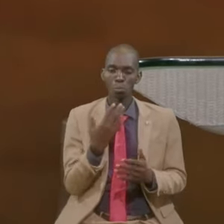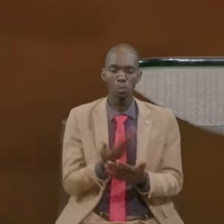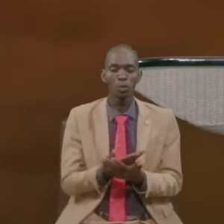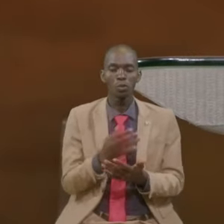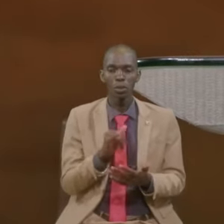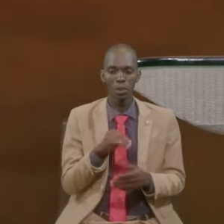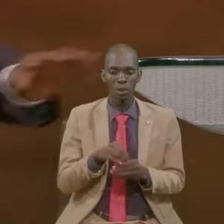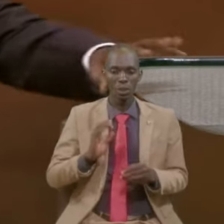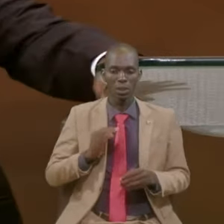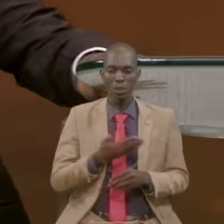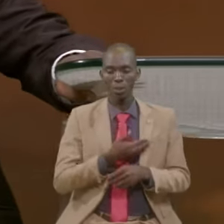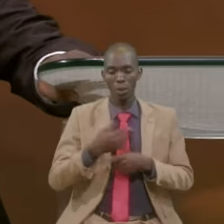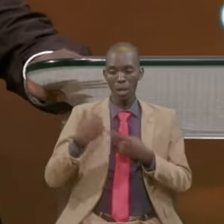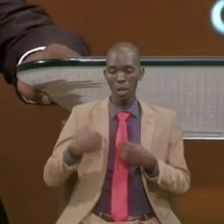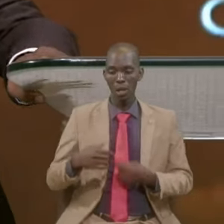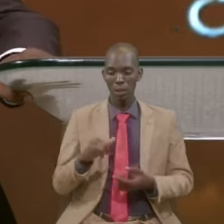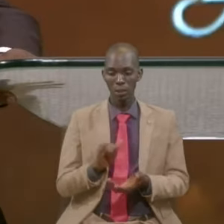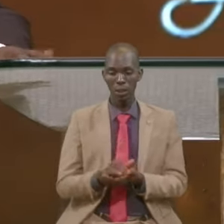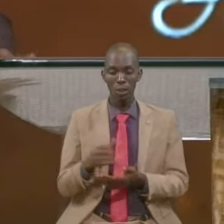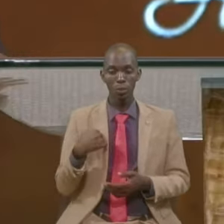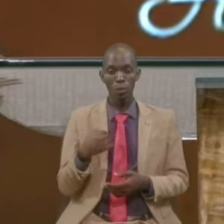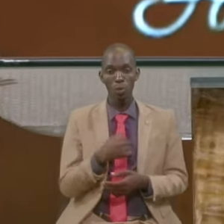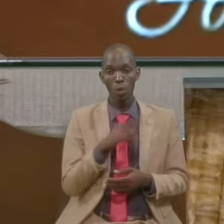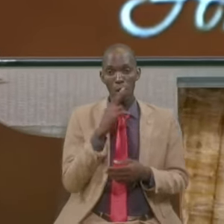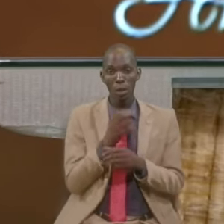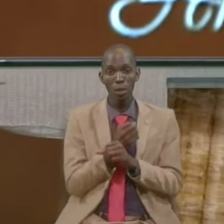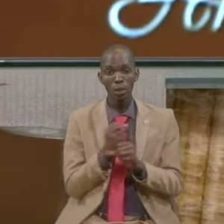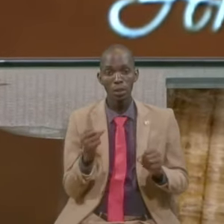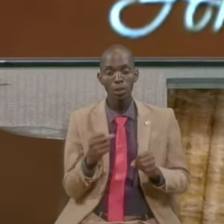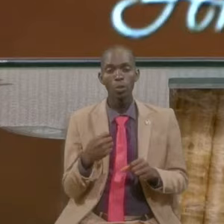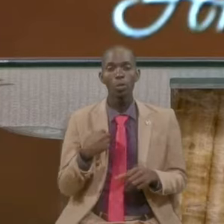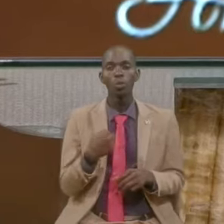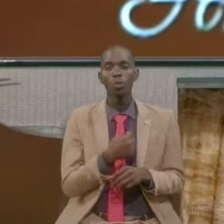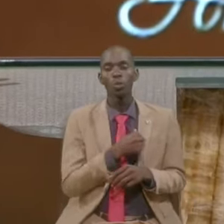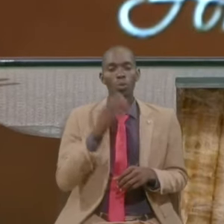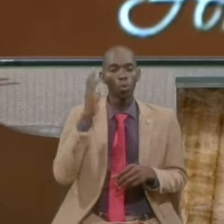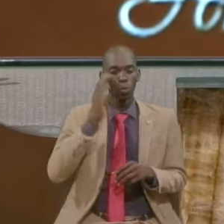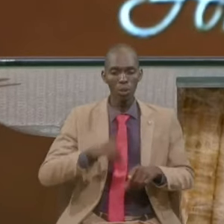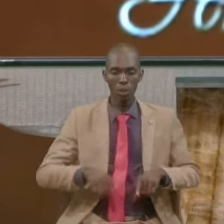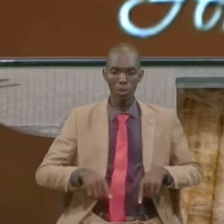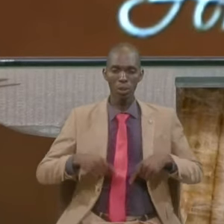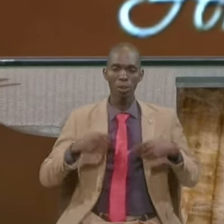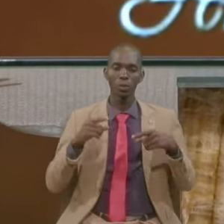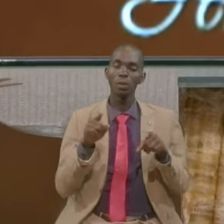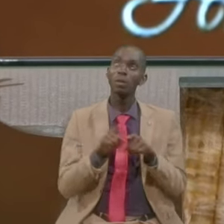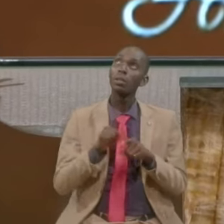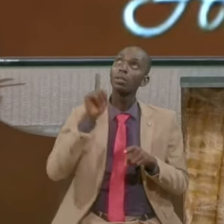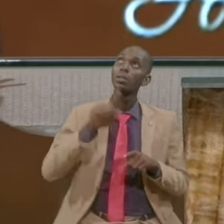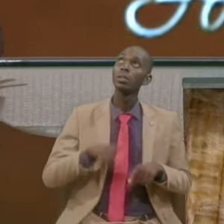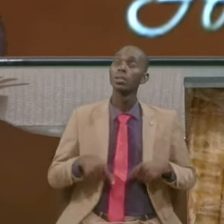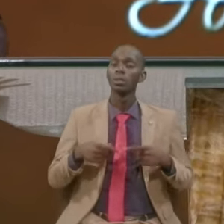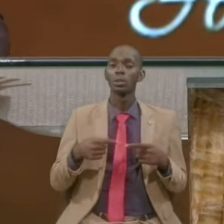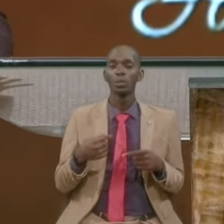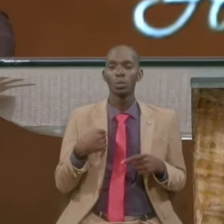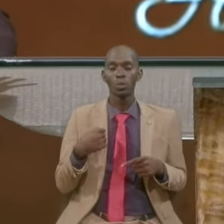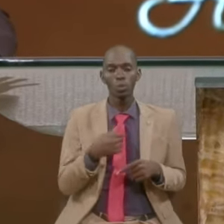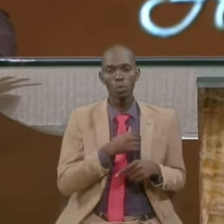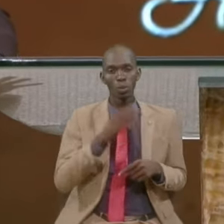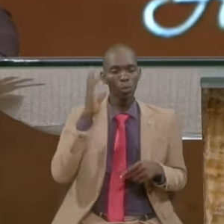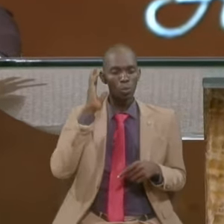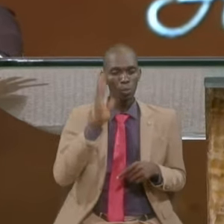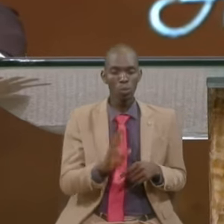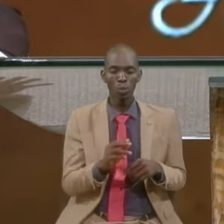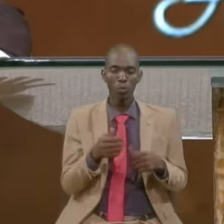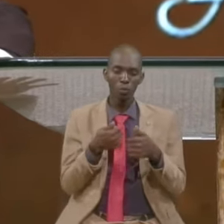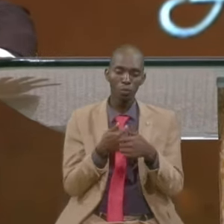are a child of God, we will live like he lived. Will apply the